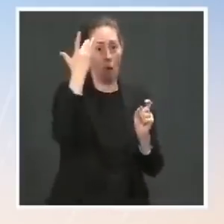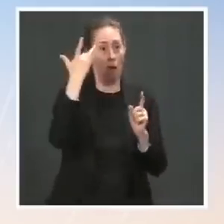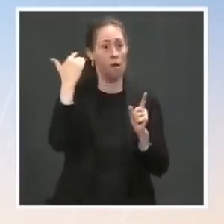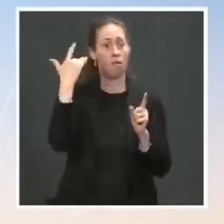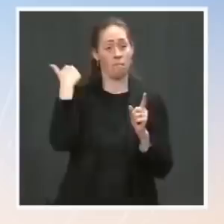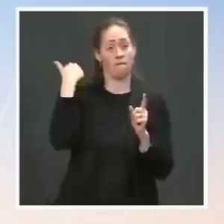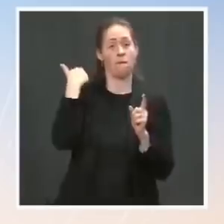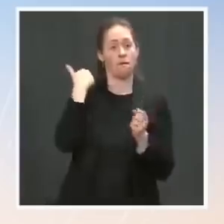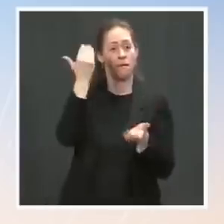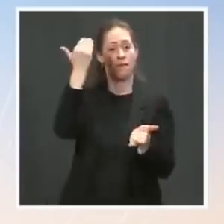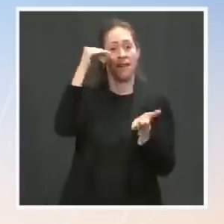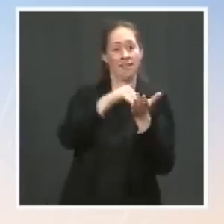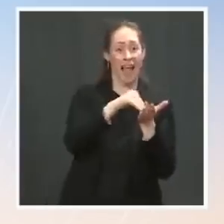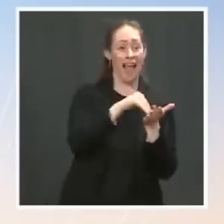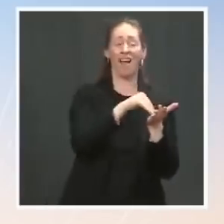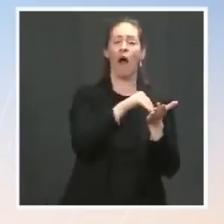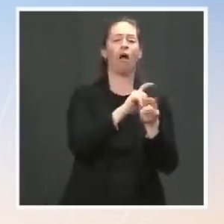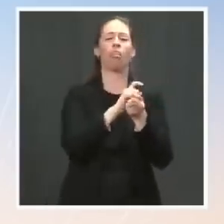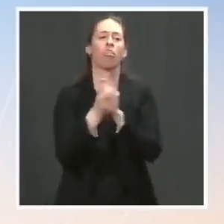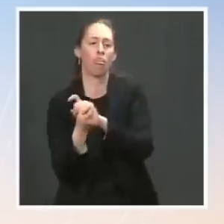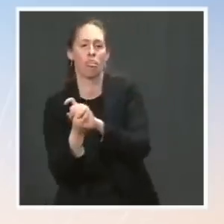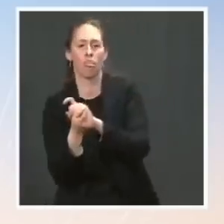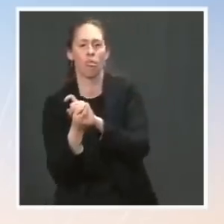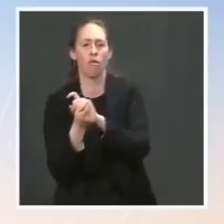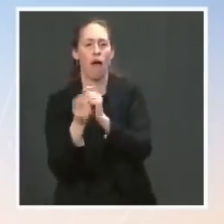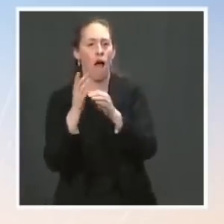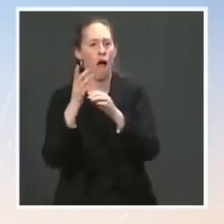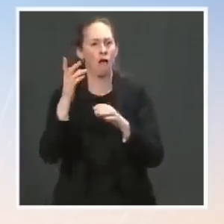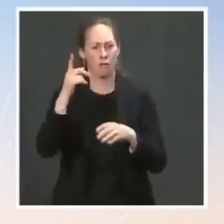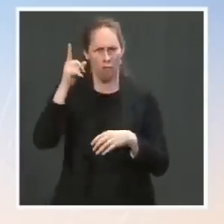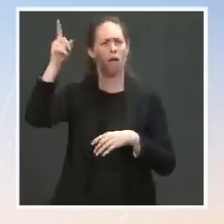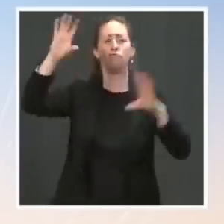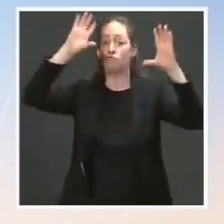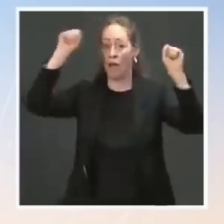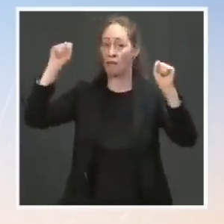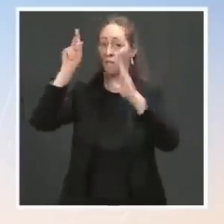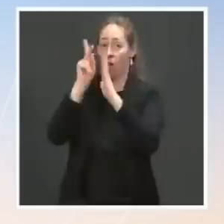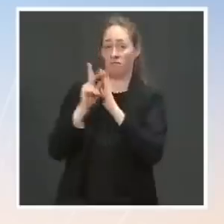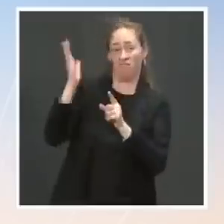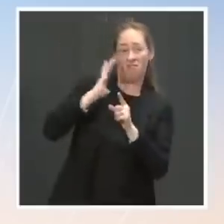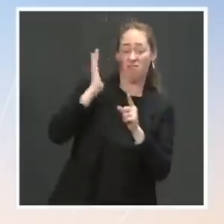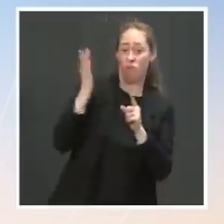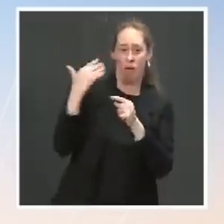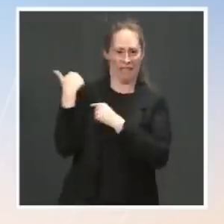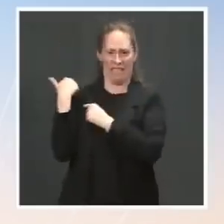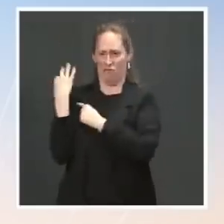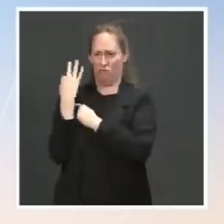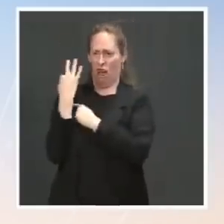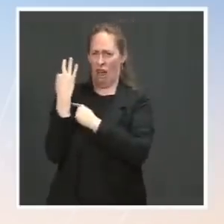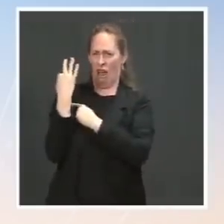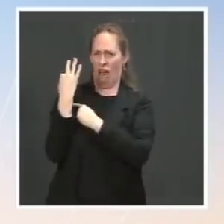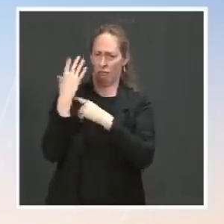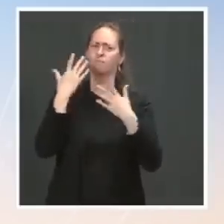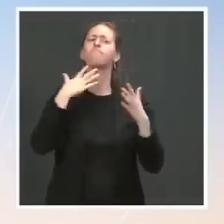changed the decision after the outcry. Well, his policy was on Friday, was months before, continues to be